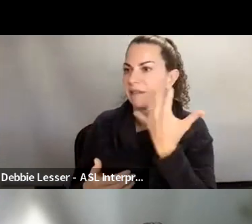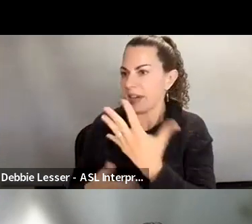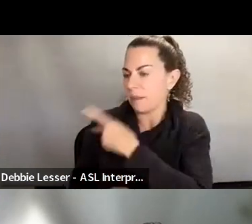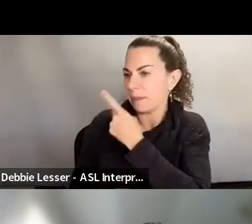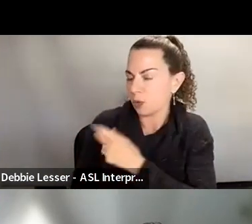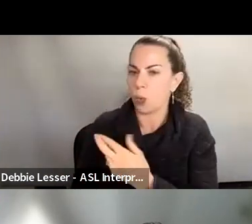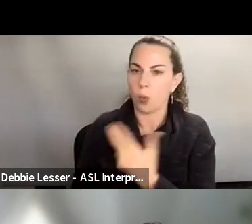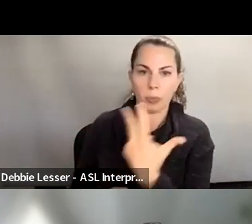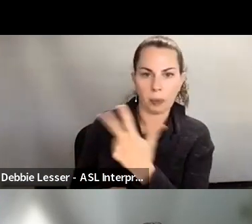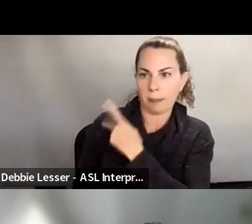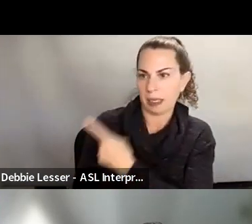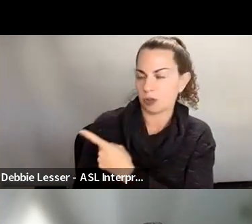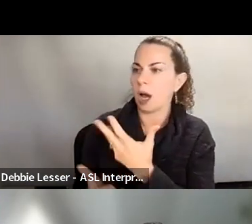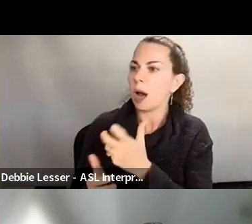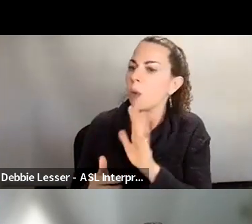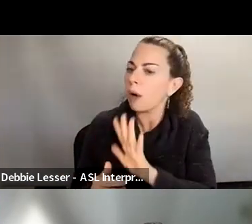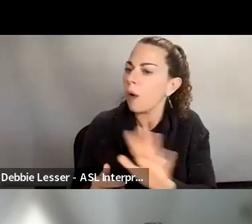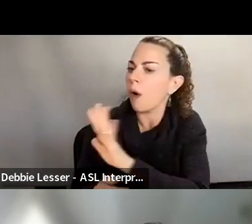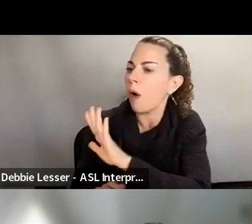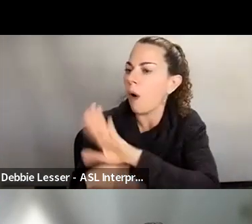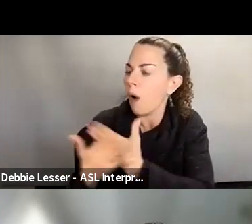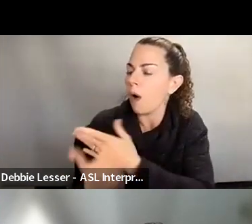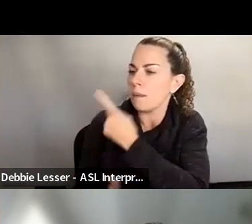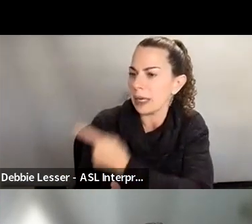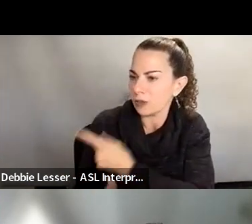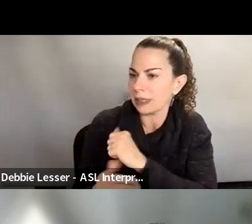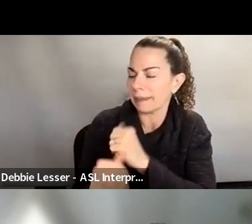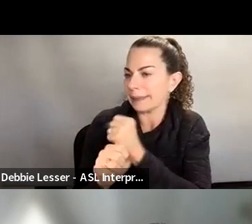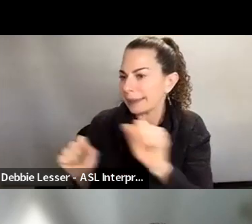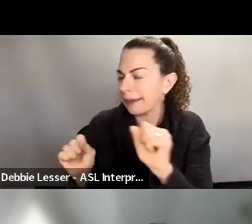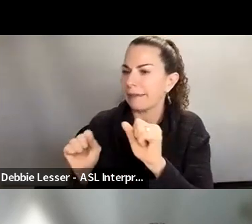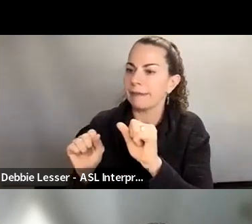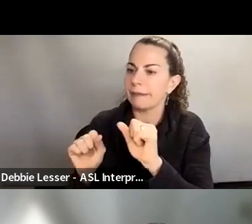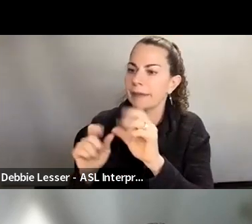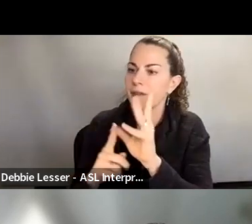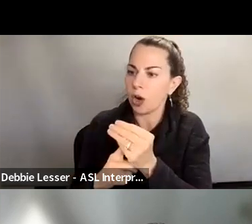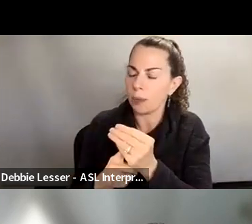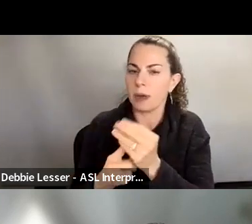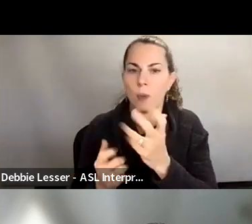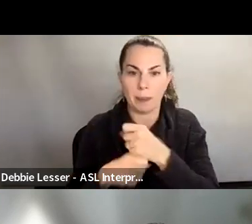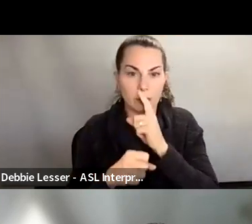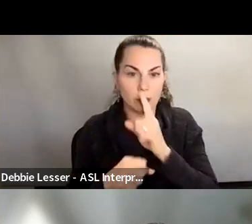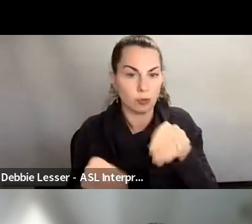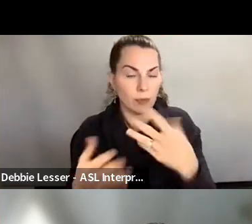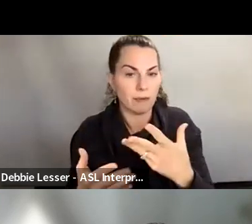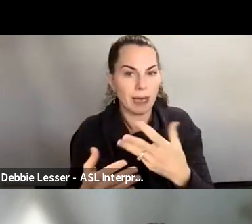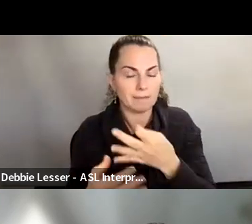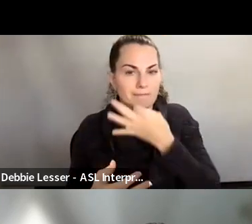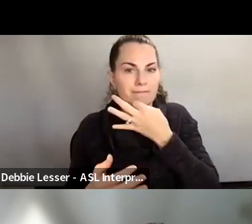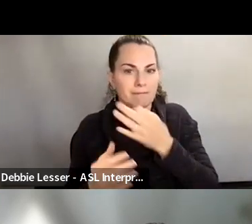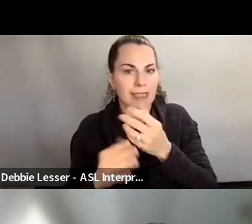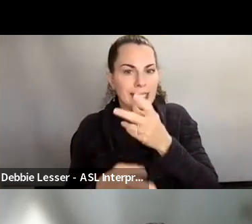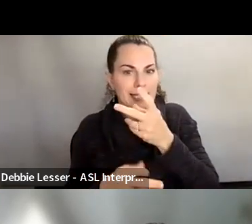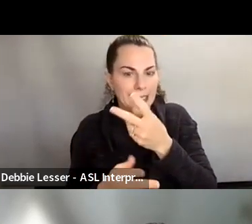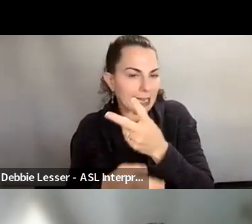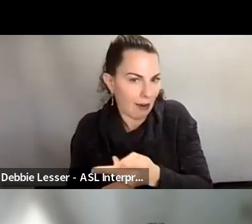in a safe environment. I want you to provide the most excellent care. And we will have a patient that speaks Arabic, maybe at St.